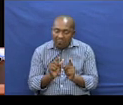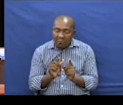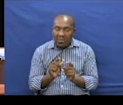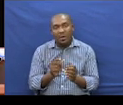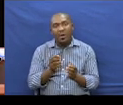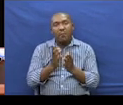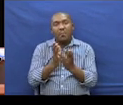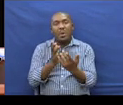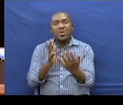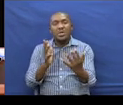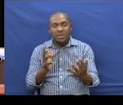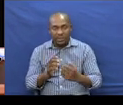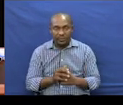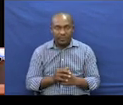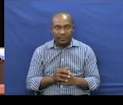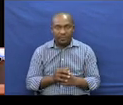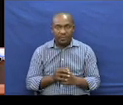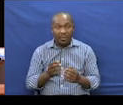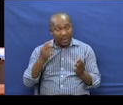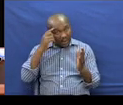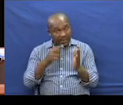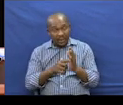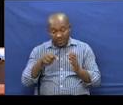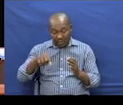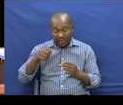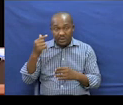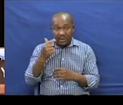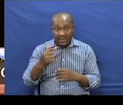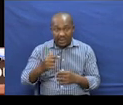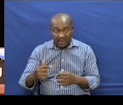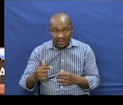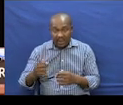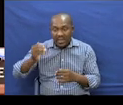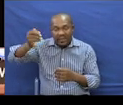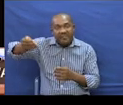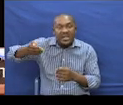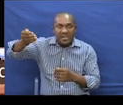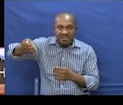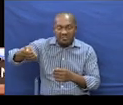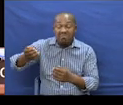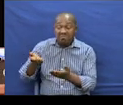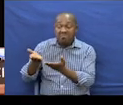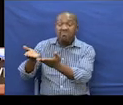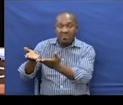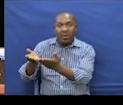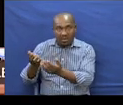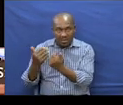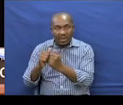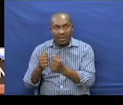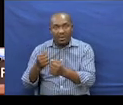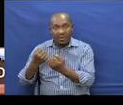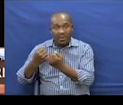seen at the lowest local government levels, let's say at the village level, whereby